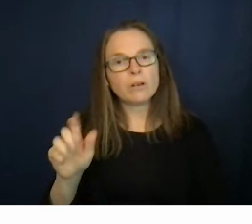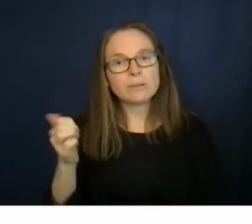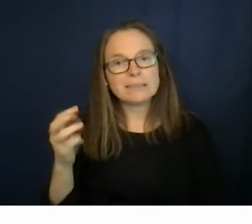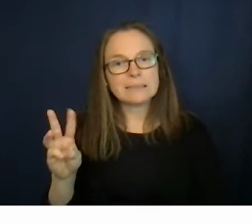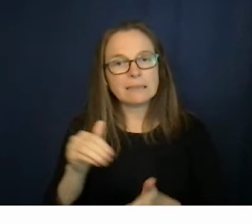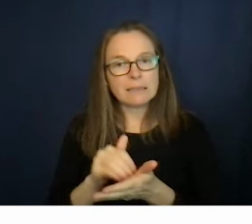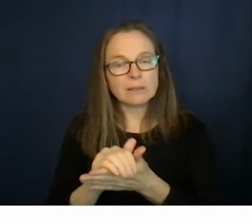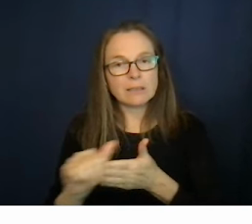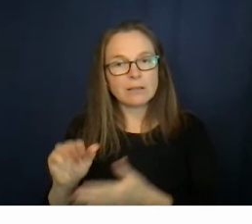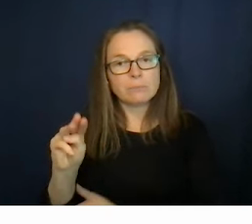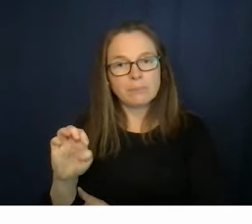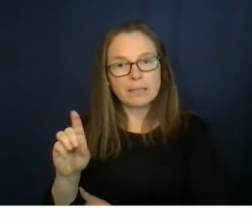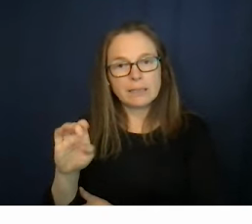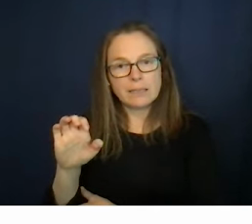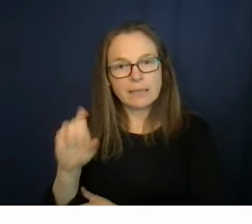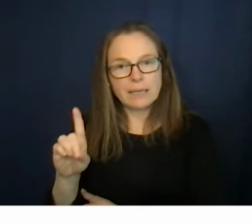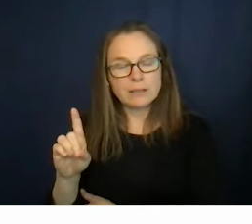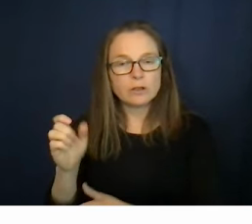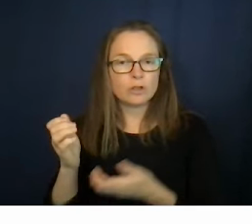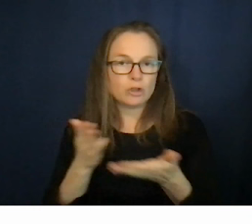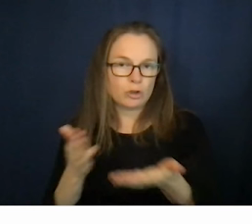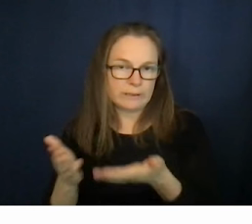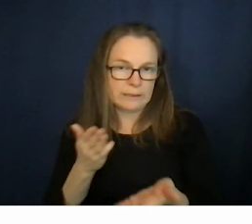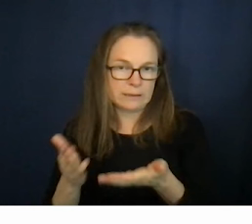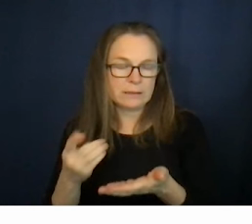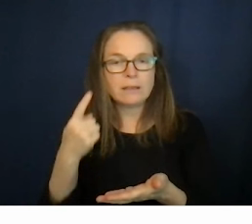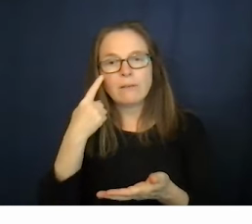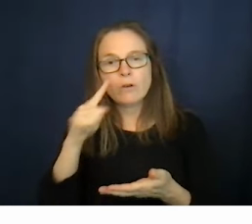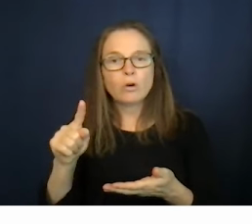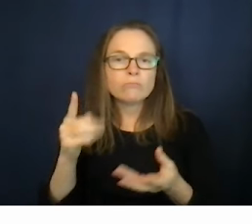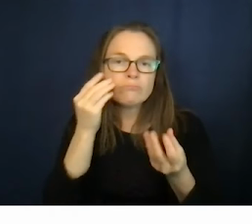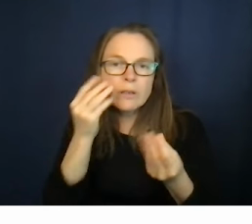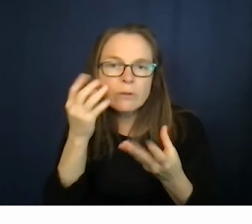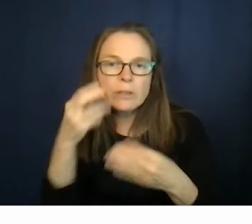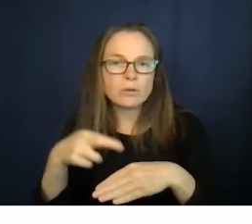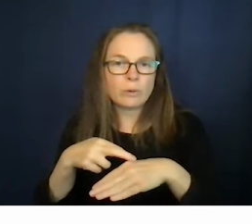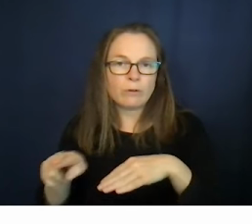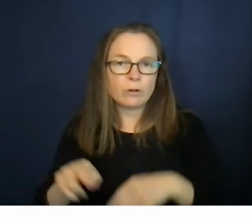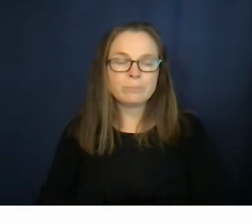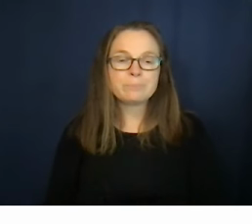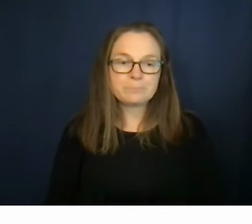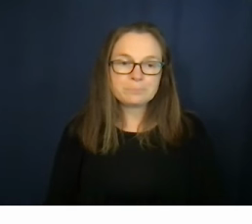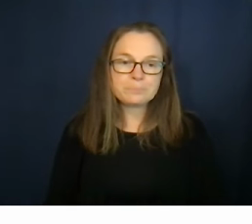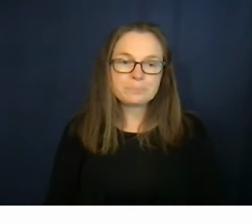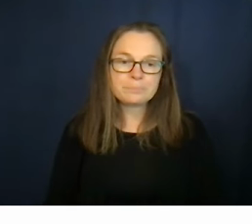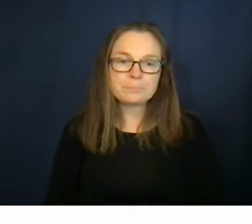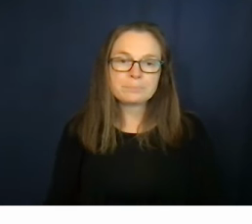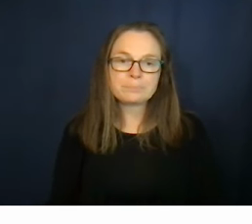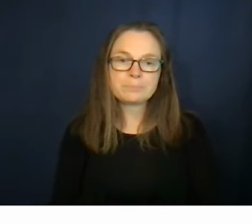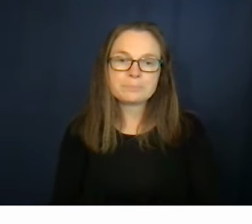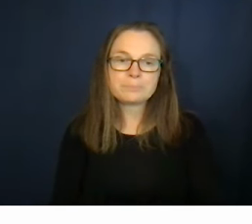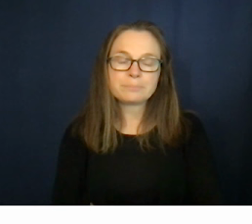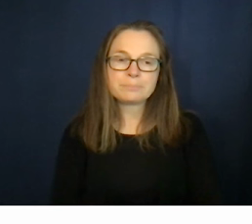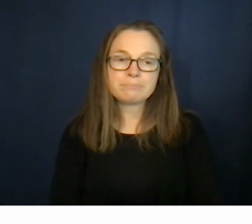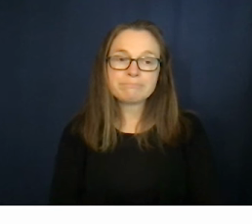$116,000 in Medicaid services or Medicaid funding that's used for information and referral services.